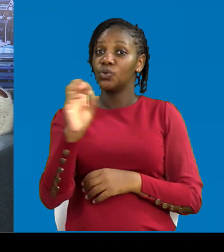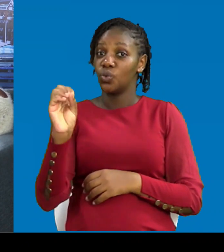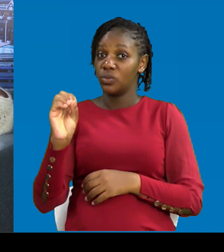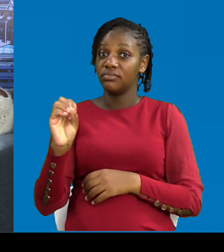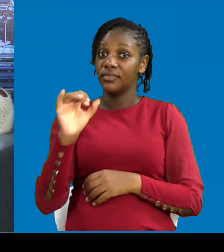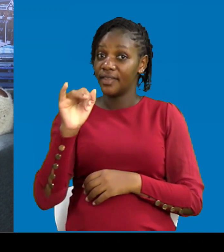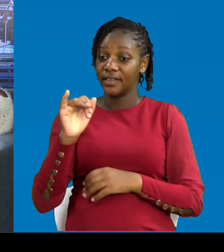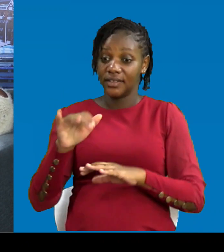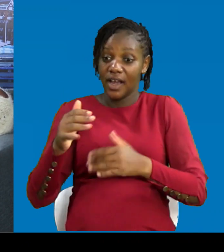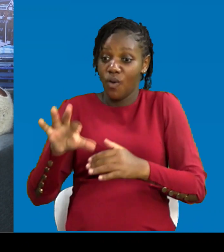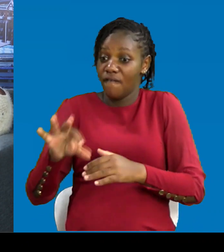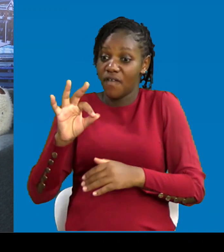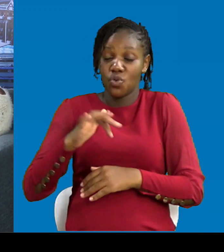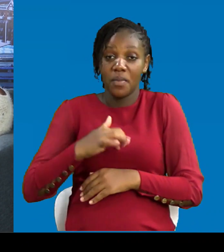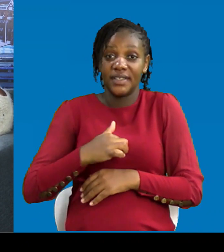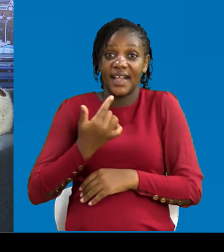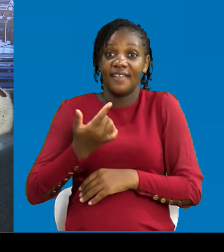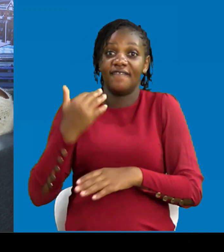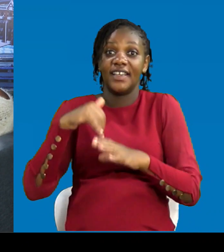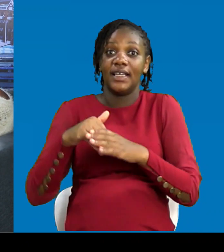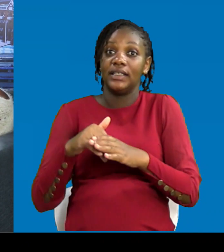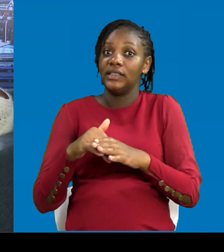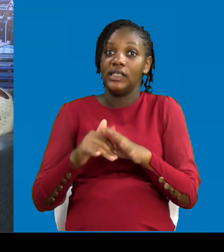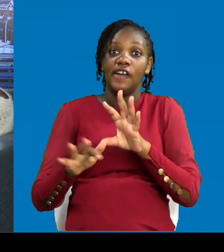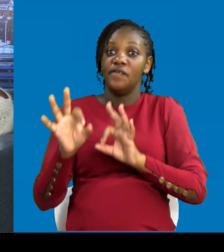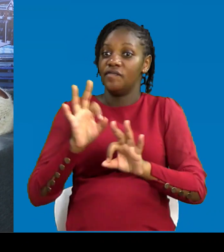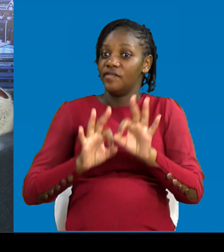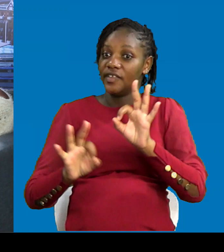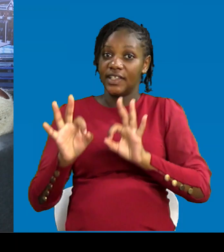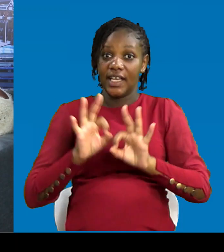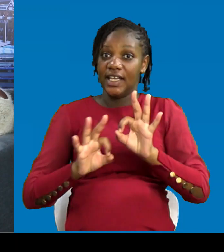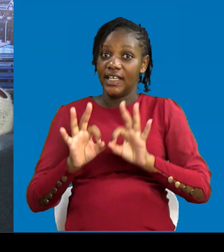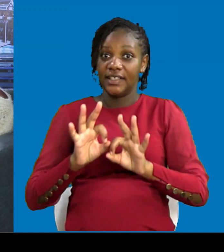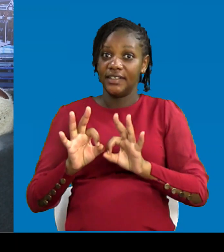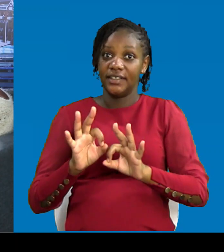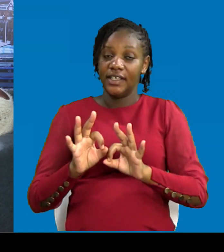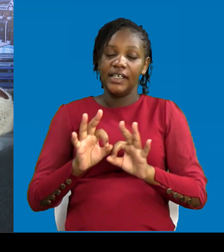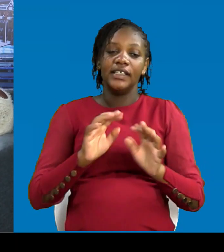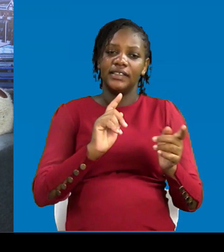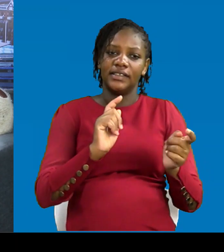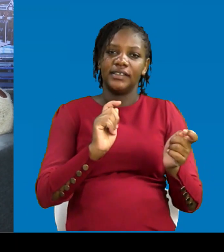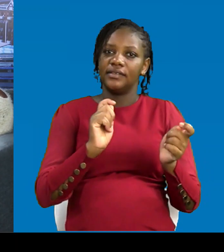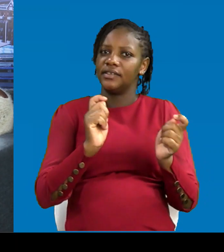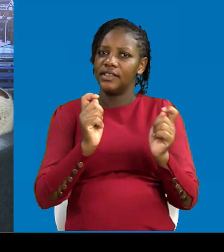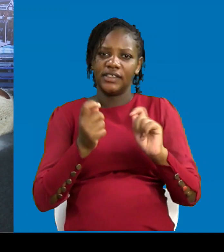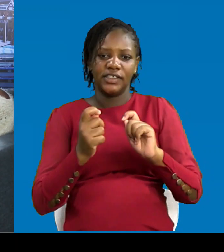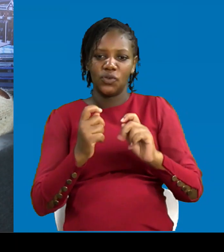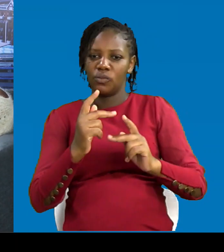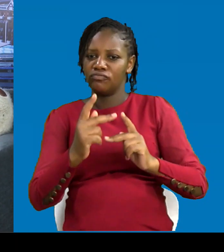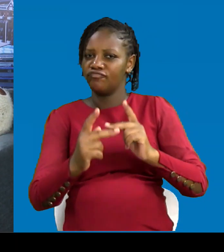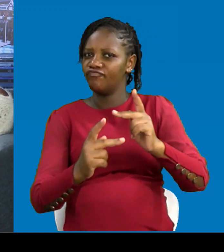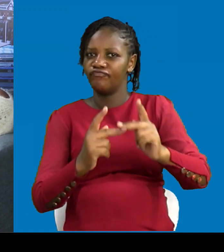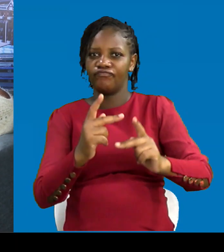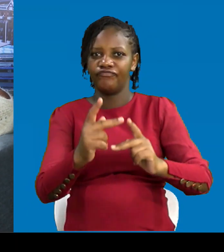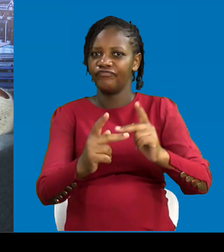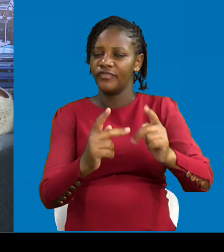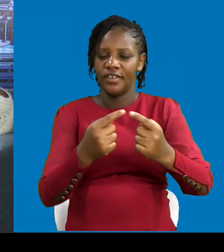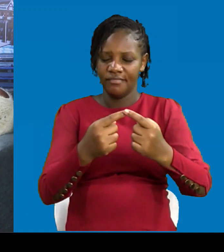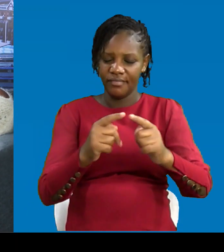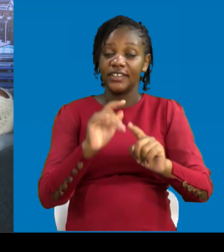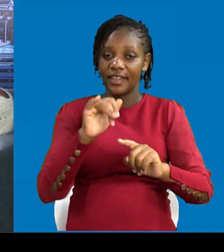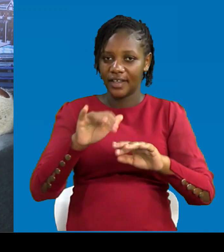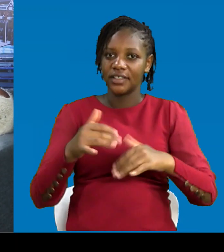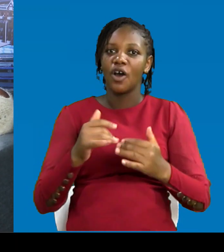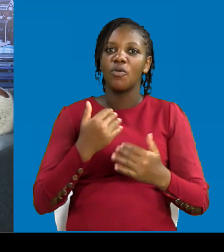how I found myself in styling. So it's been a transition, it's been a process. And yeah, that's how I